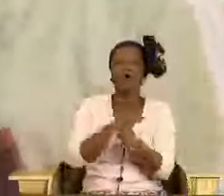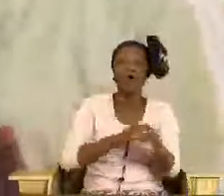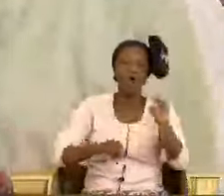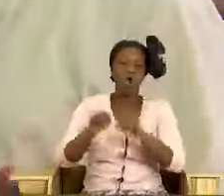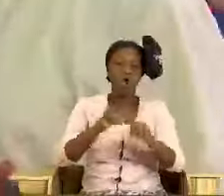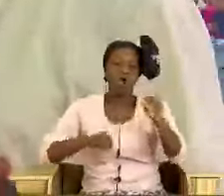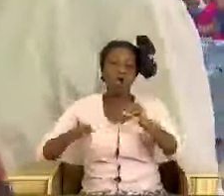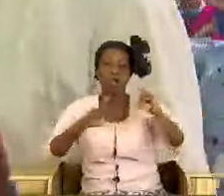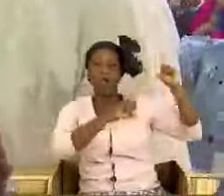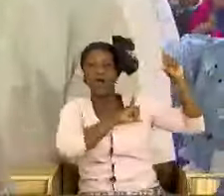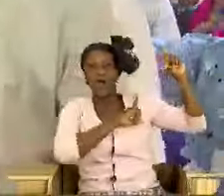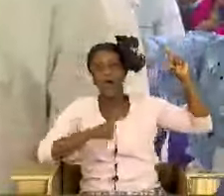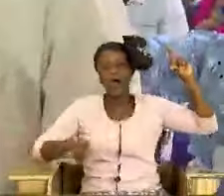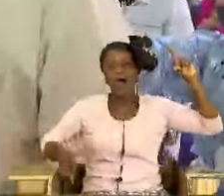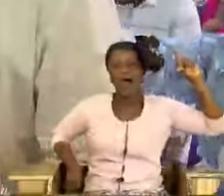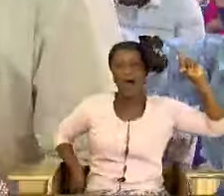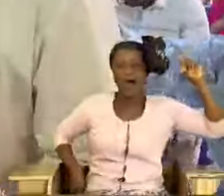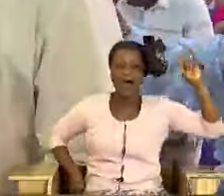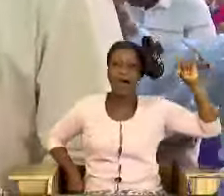Son of